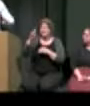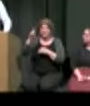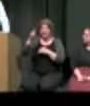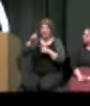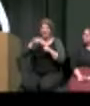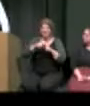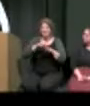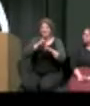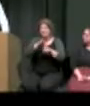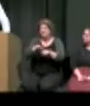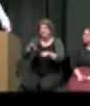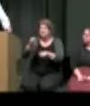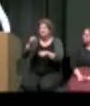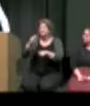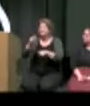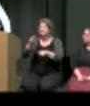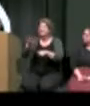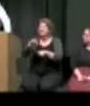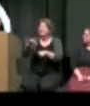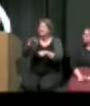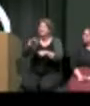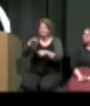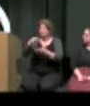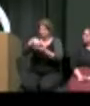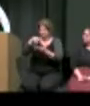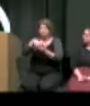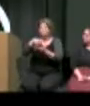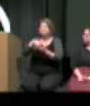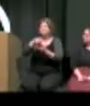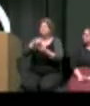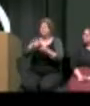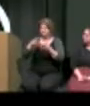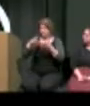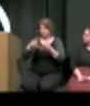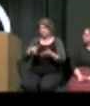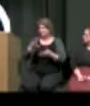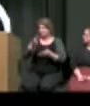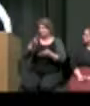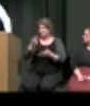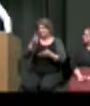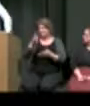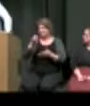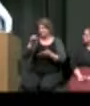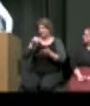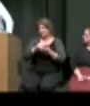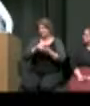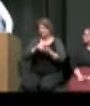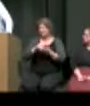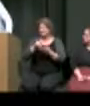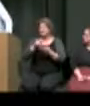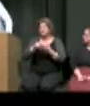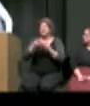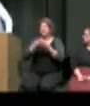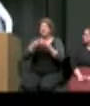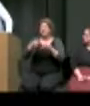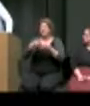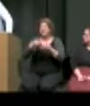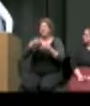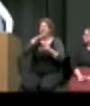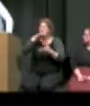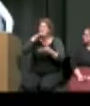the upstream shallow area. So that leaves, you know, about 760,000 of silty material.